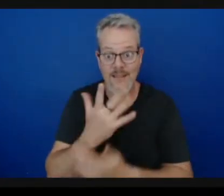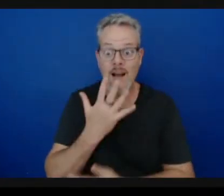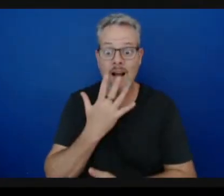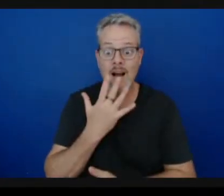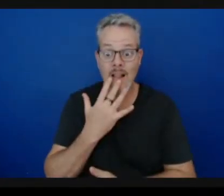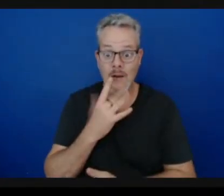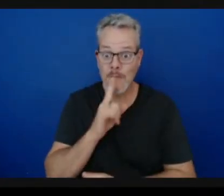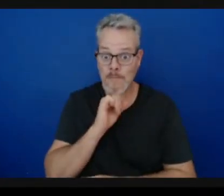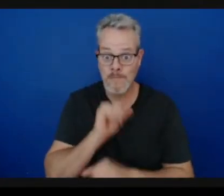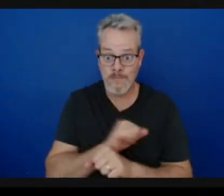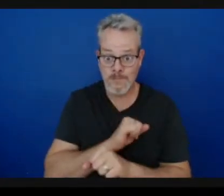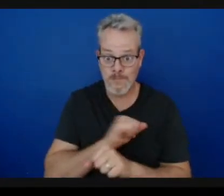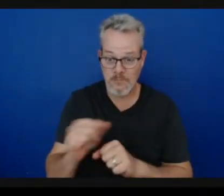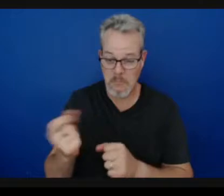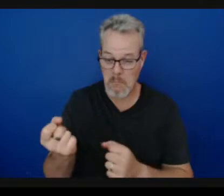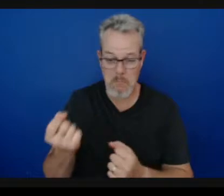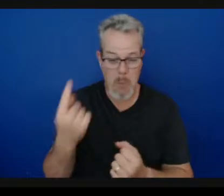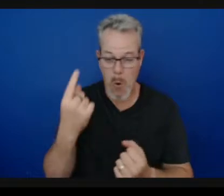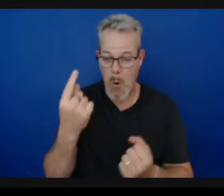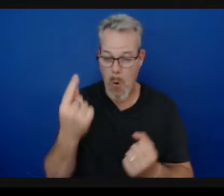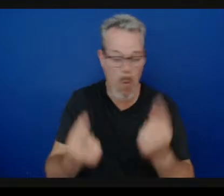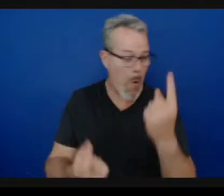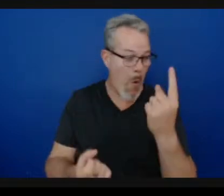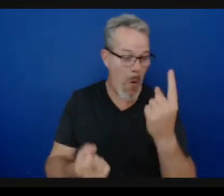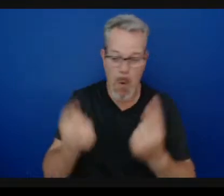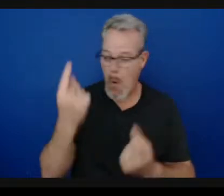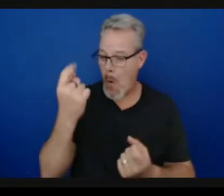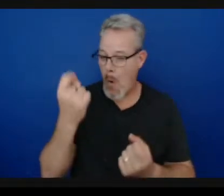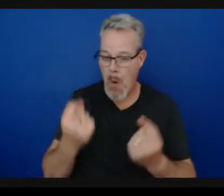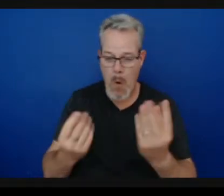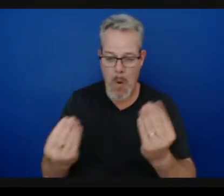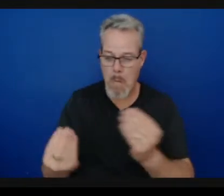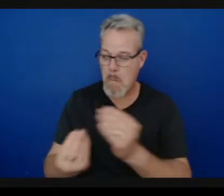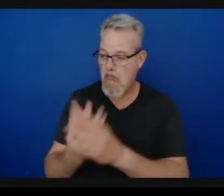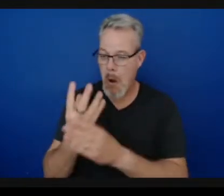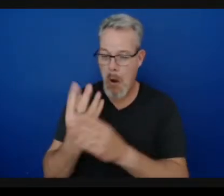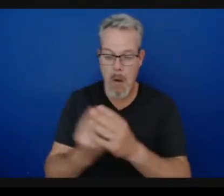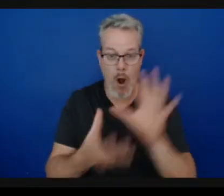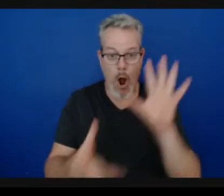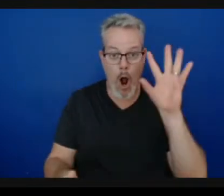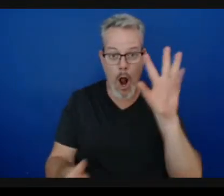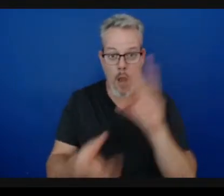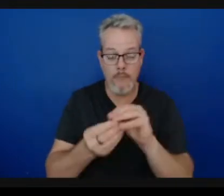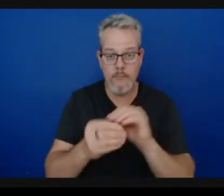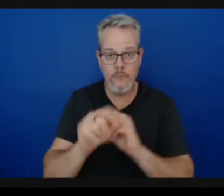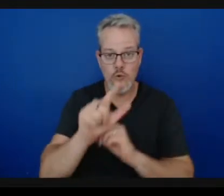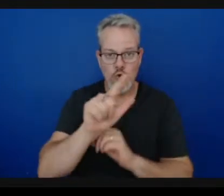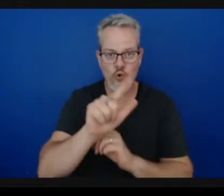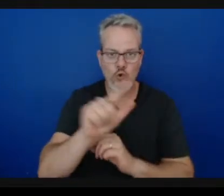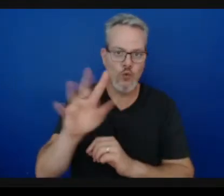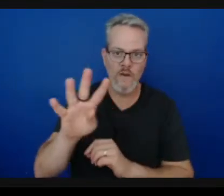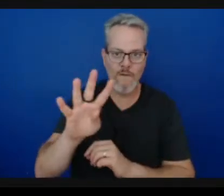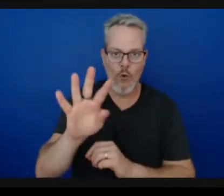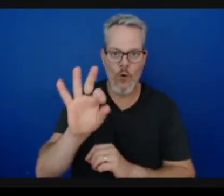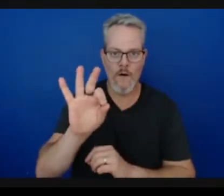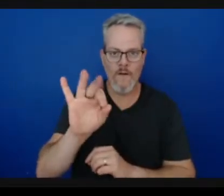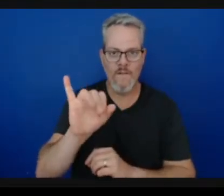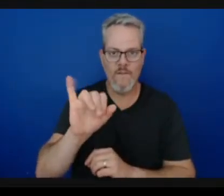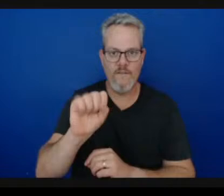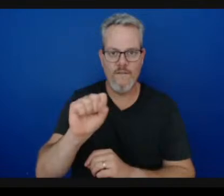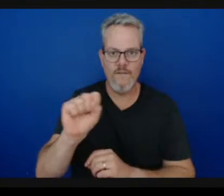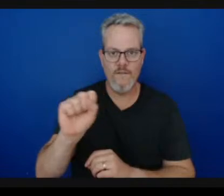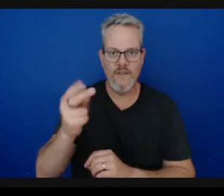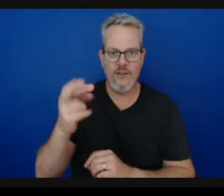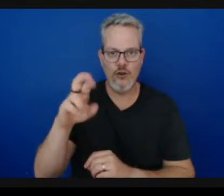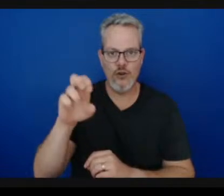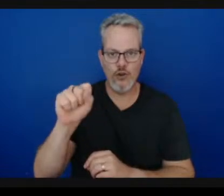Yeah, big fountains, lines of fissures, 24 fissures also in 1955 that opened up eventually.